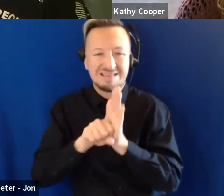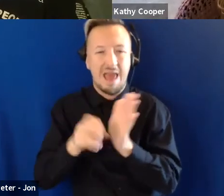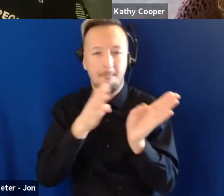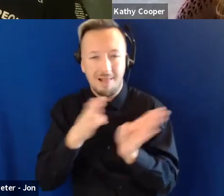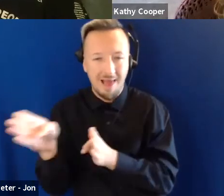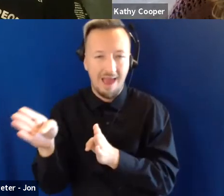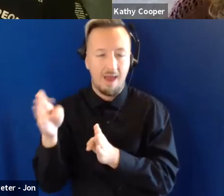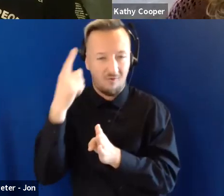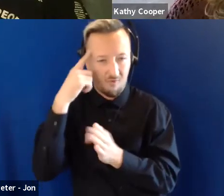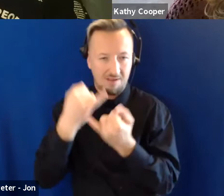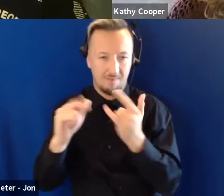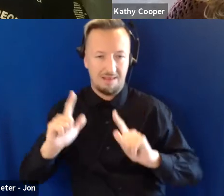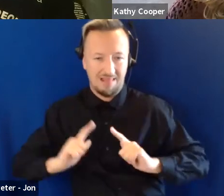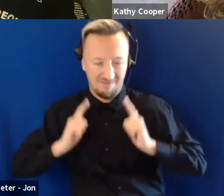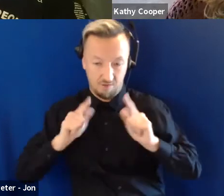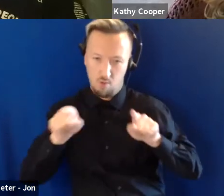would